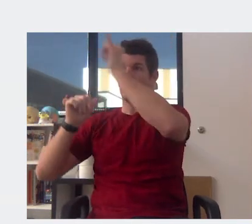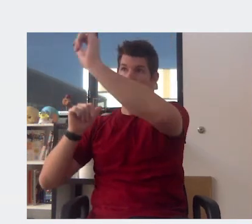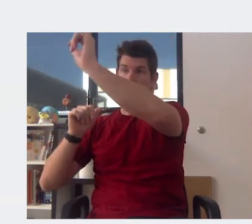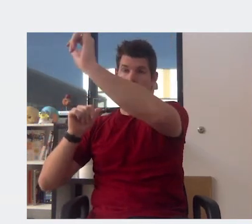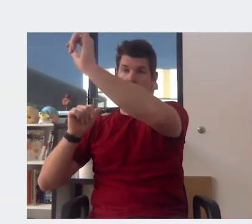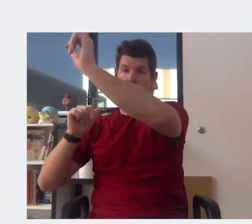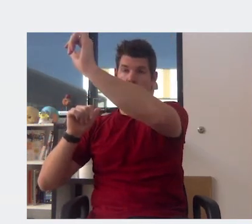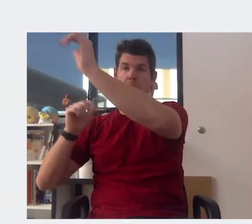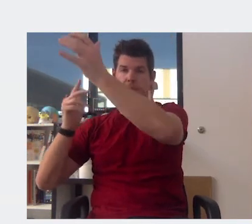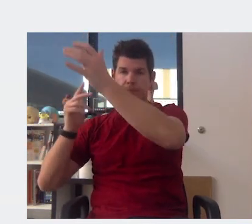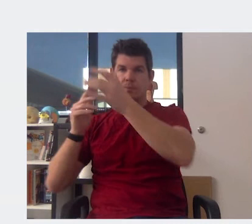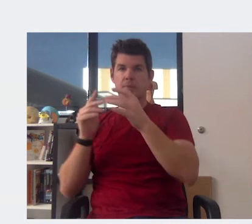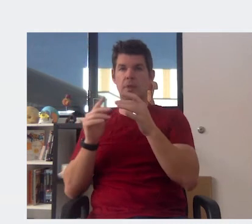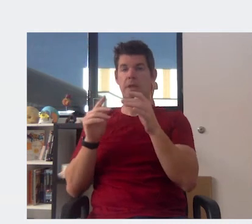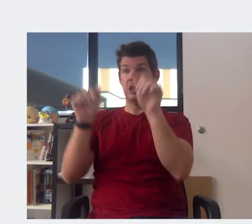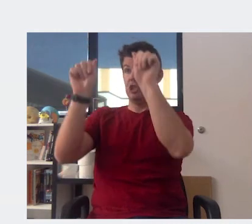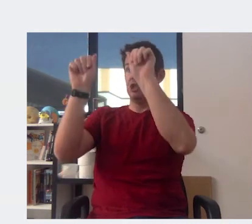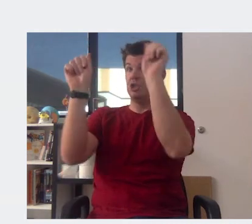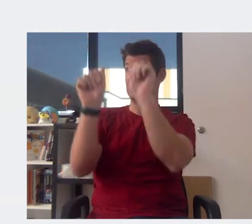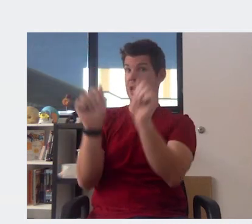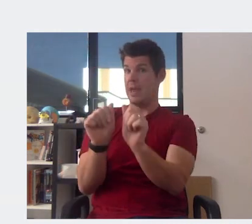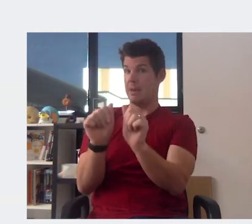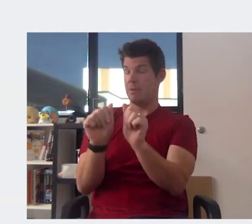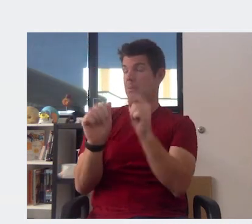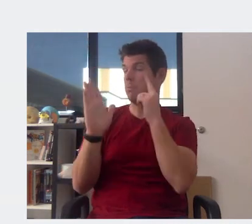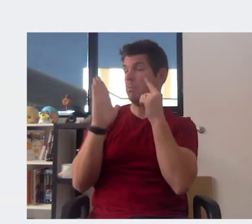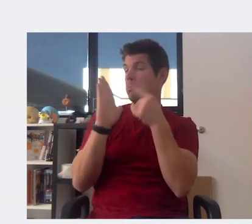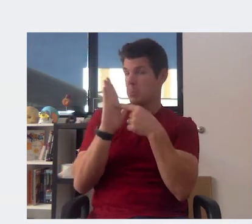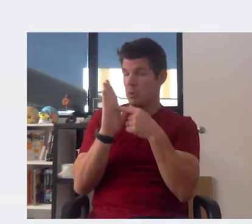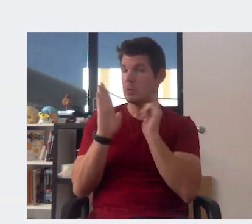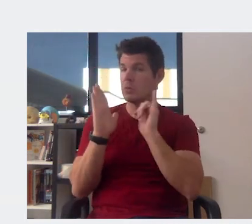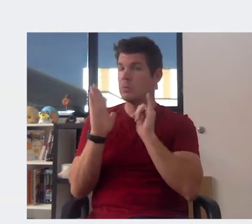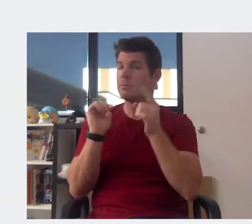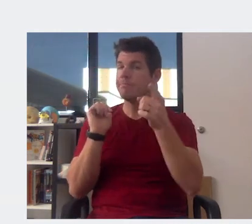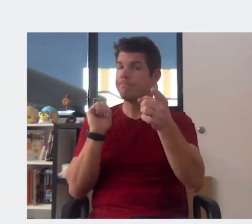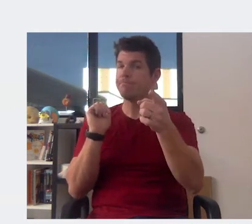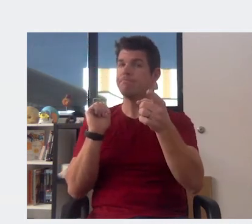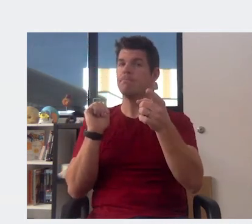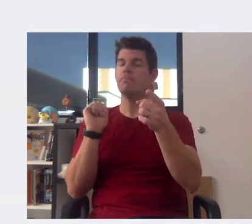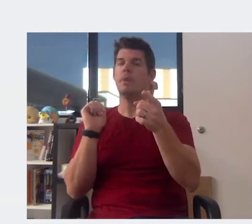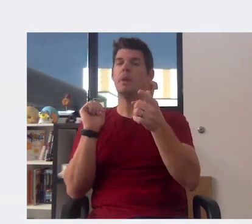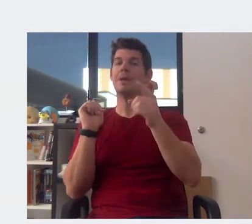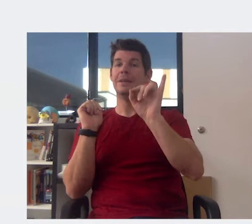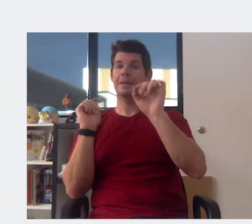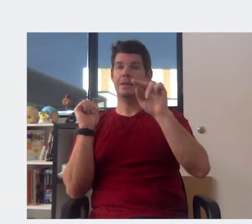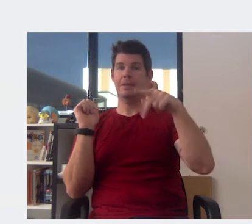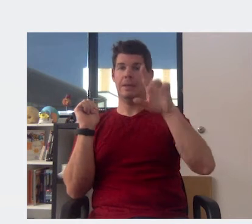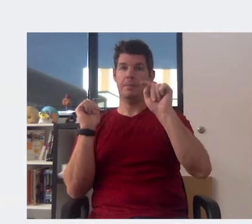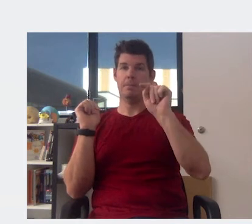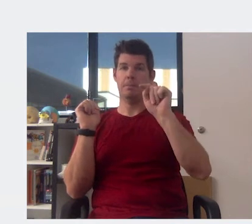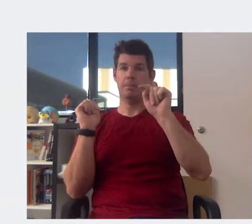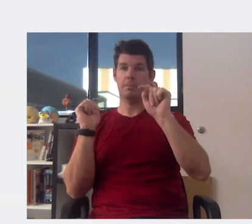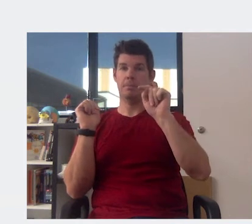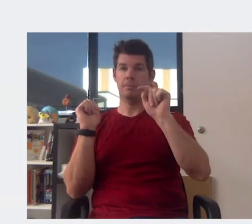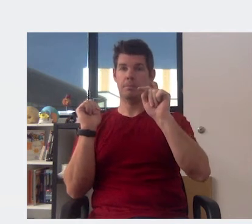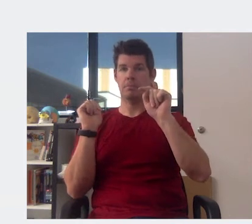They are the shape of these inputs, and it's important to keep track of both shape and color when you're looking at the blocks. The input blocks sort of look